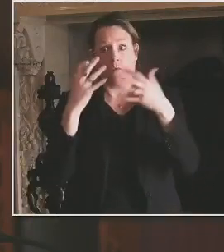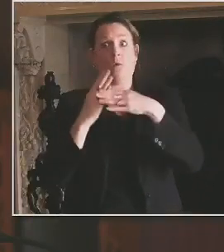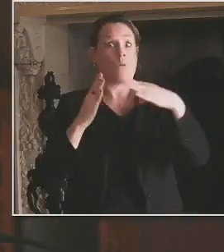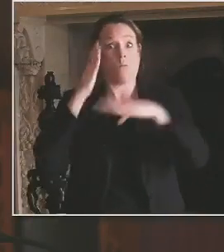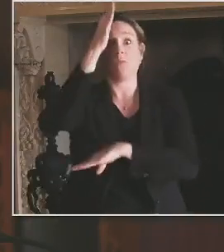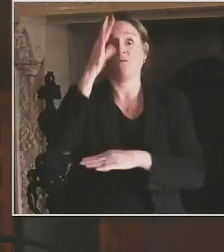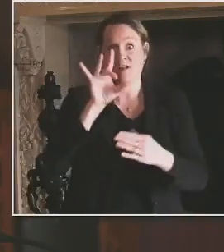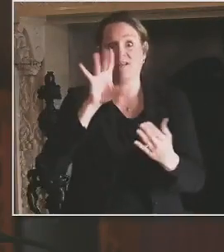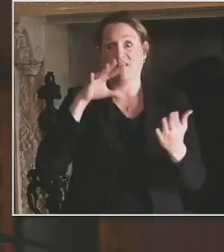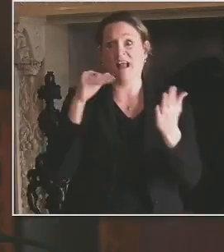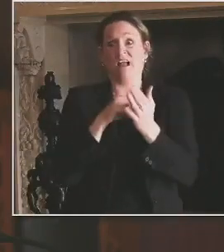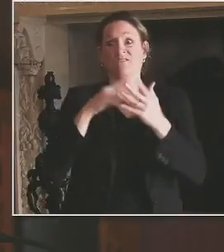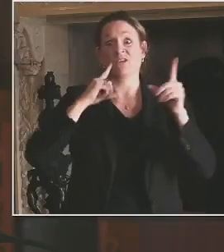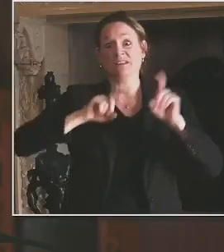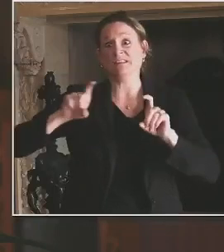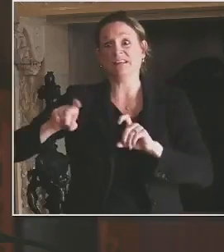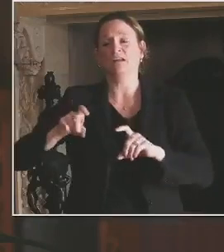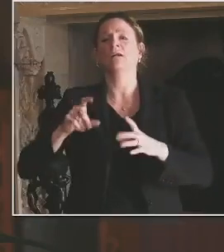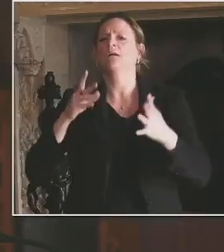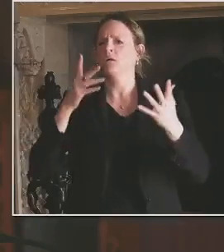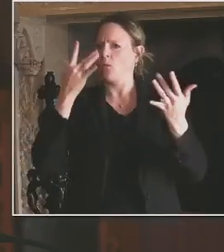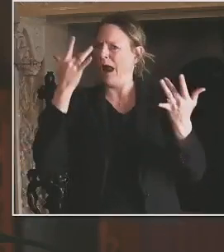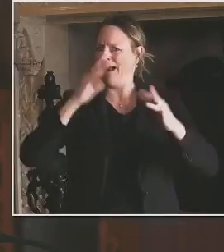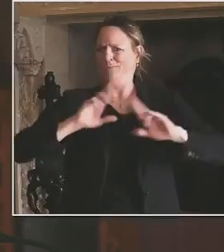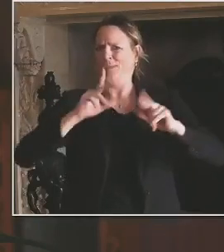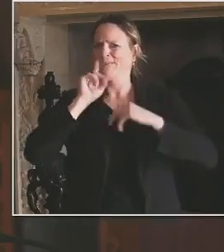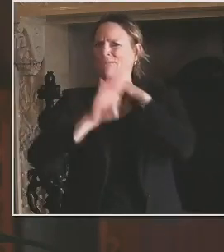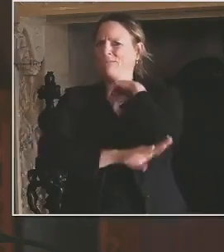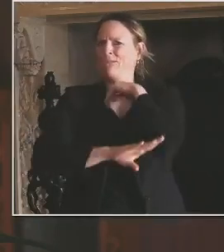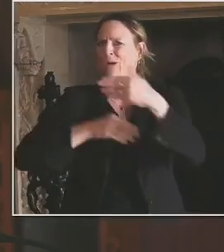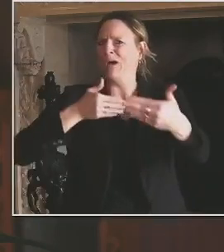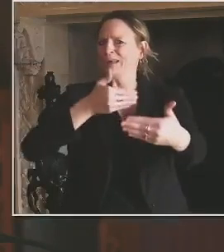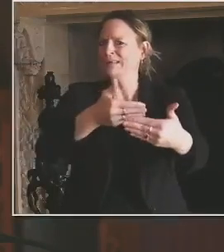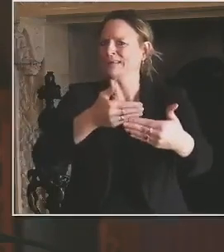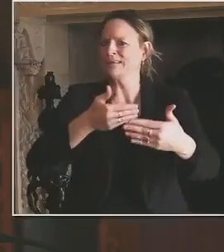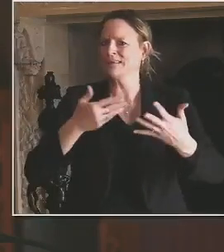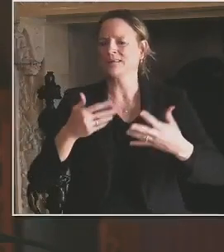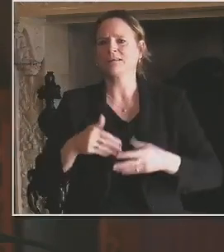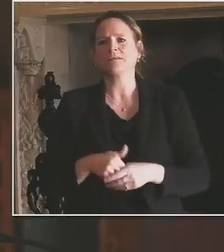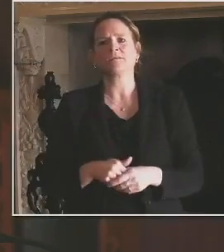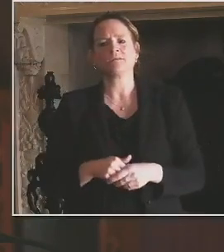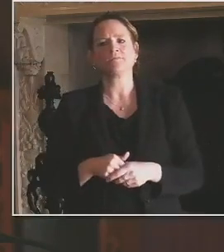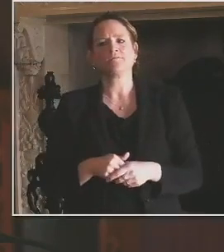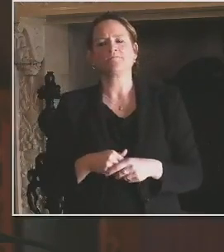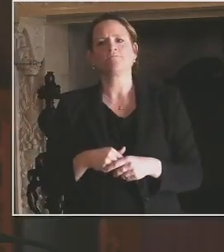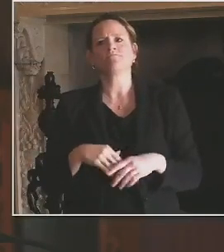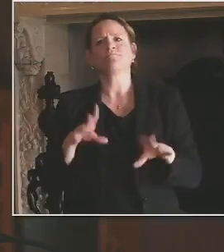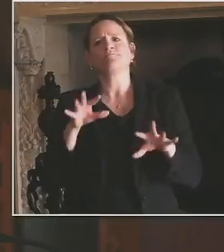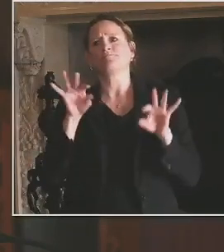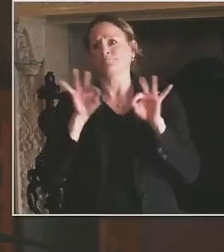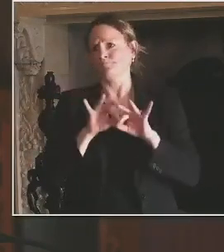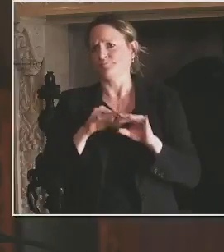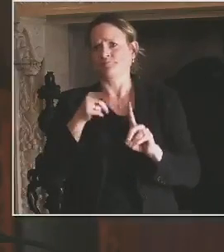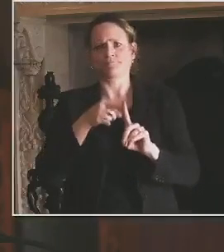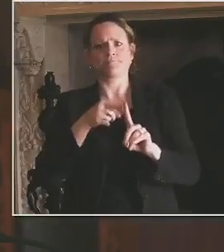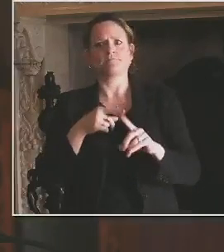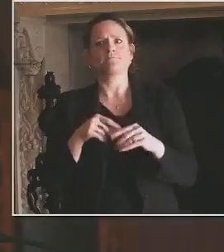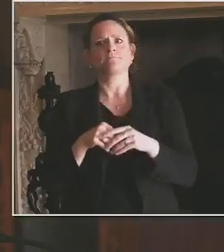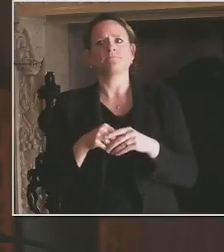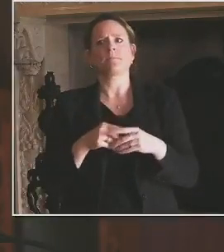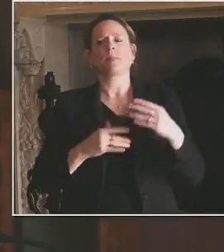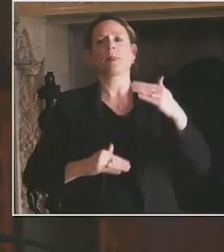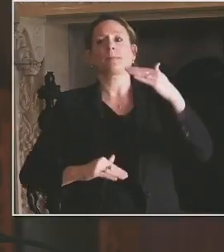anticipation of the fall. But I think the other thing that people need to remember and understand in context here is that our capacity, our lab